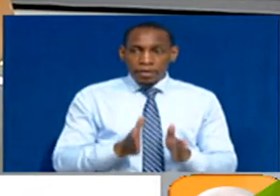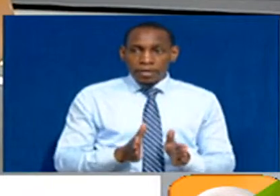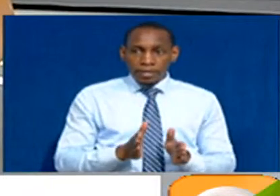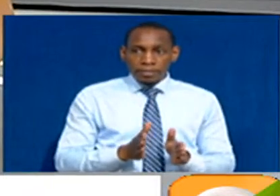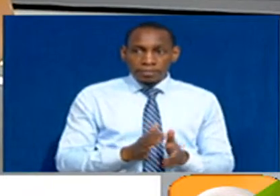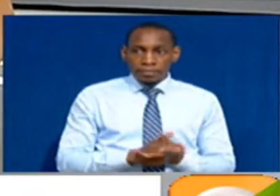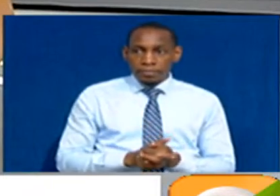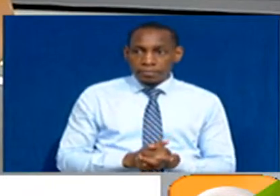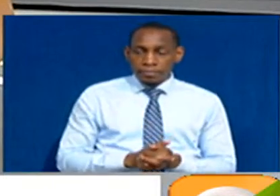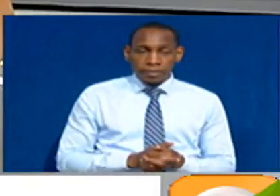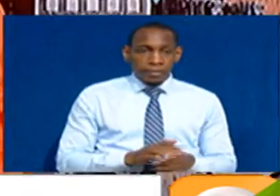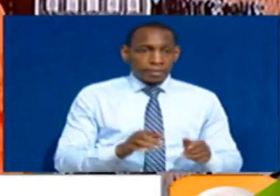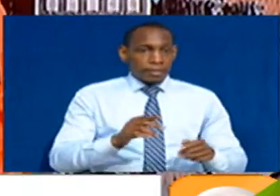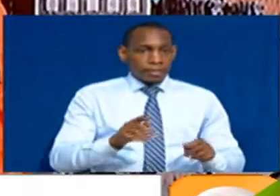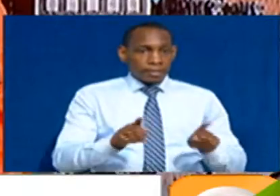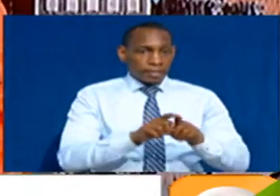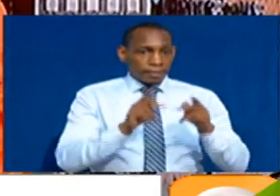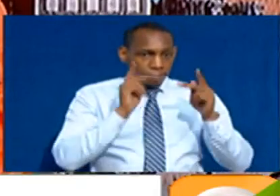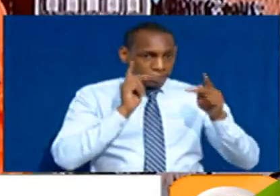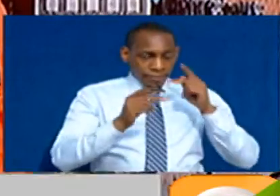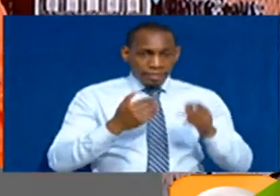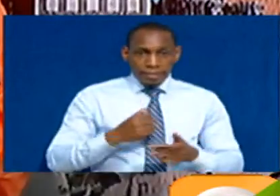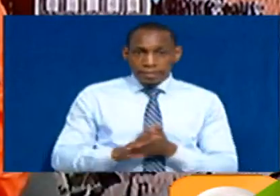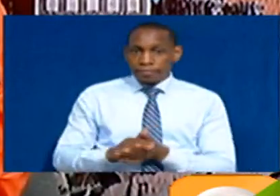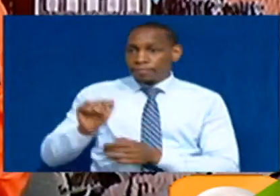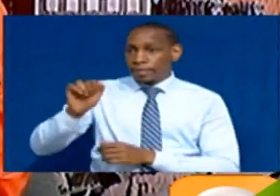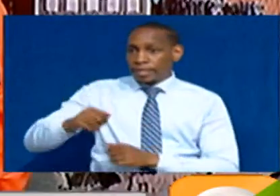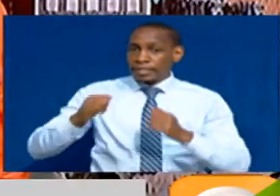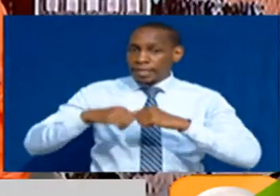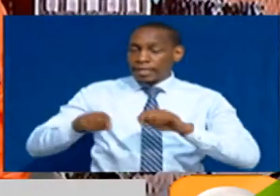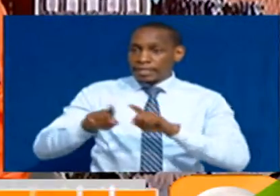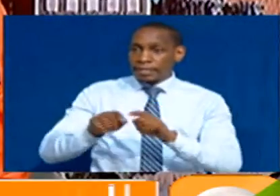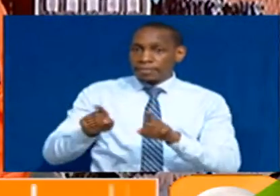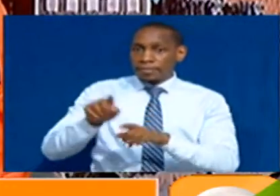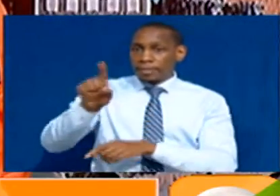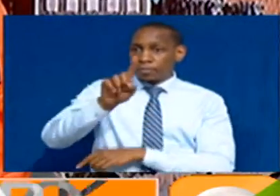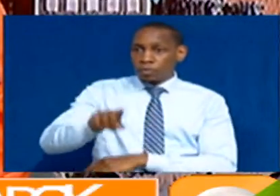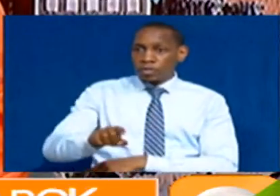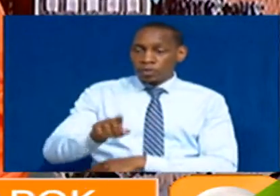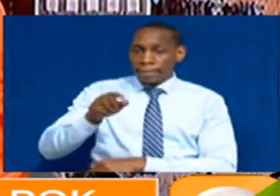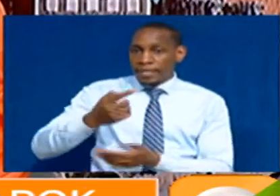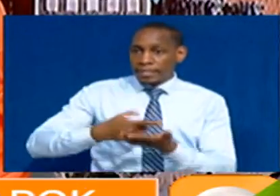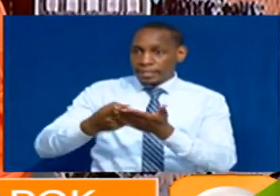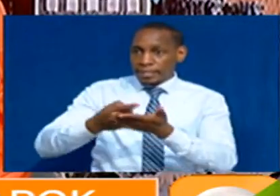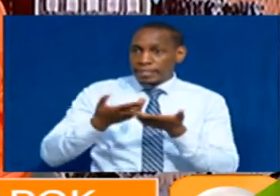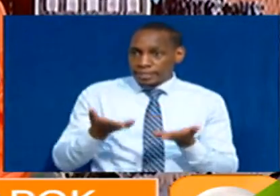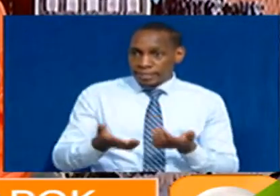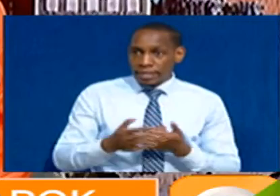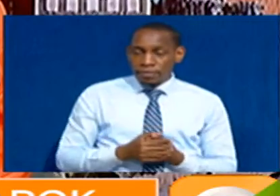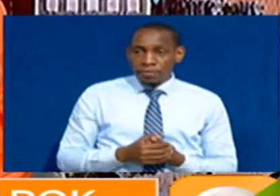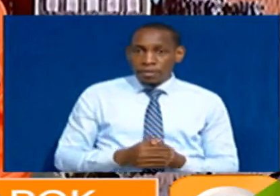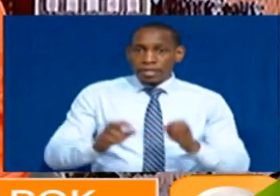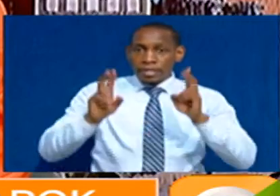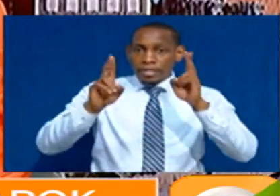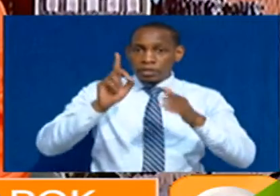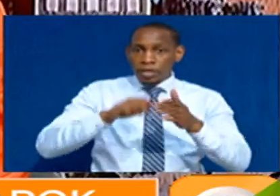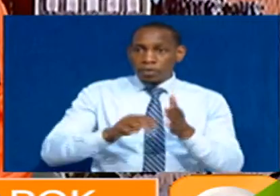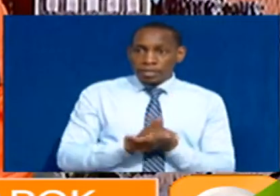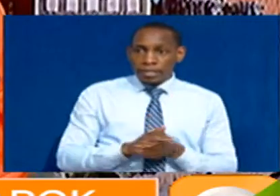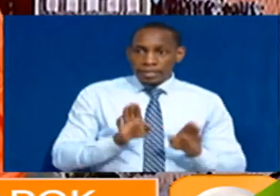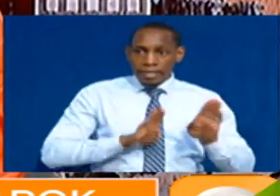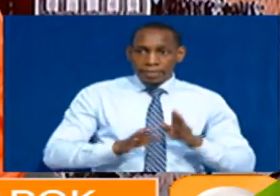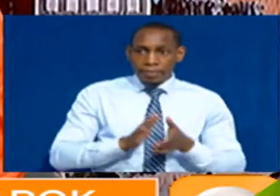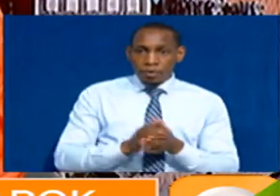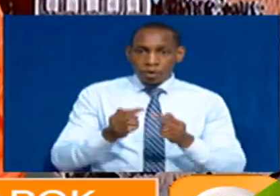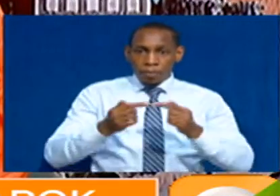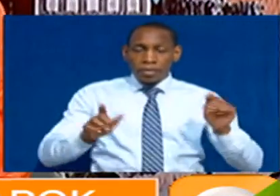Do you see that perspective? Yes, and I would agree with you. I think that is a question we need to discuss now, the issue of morality